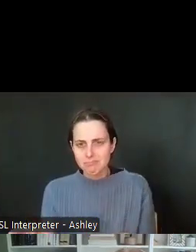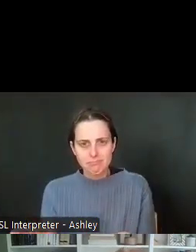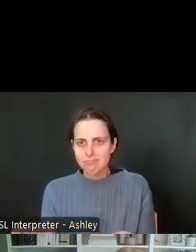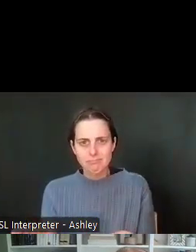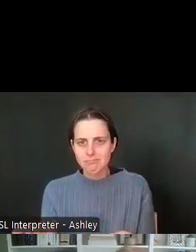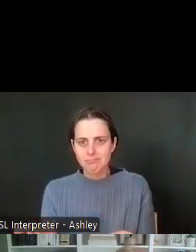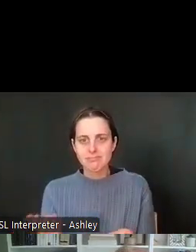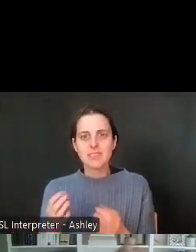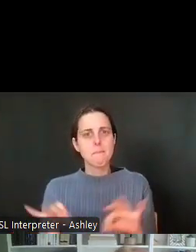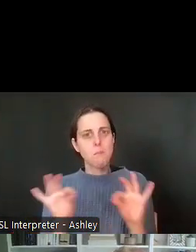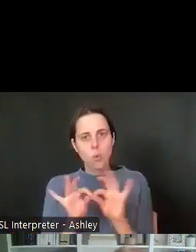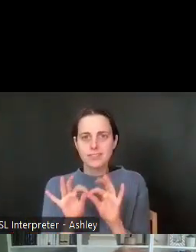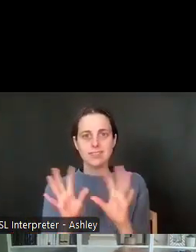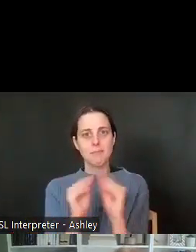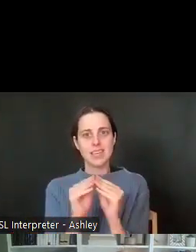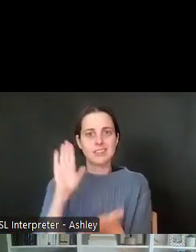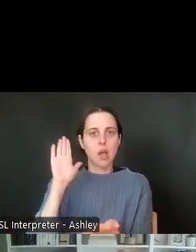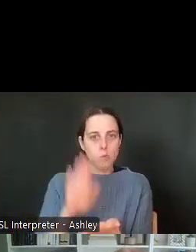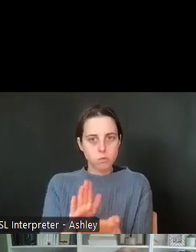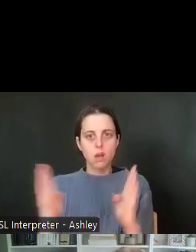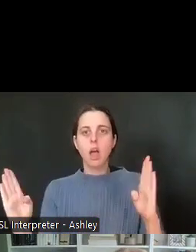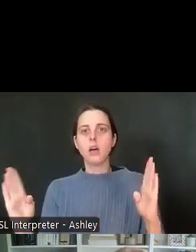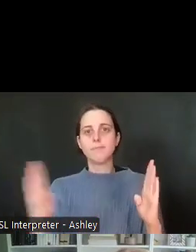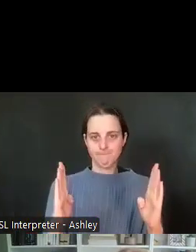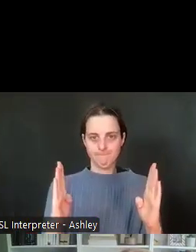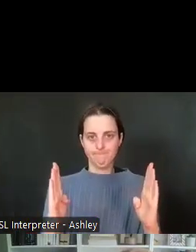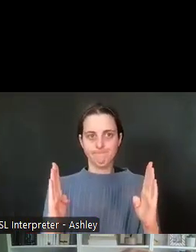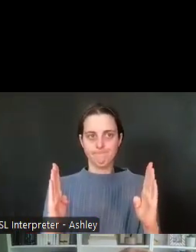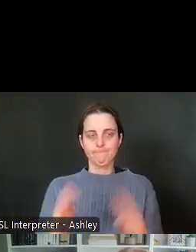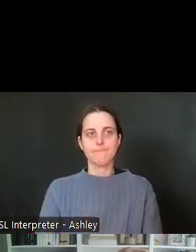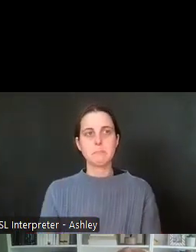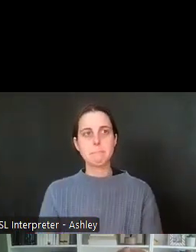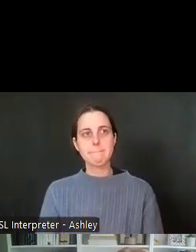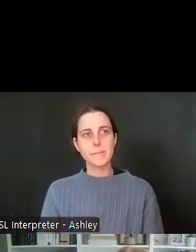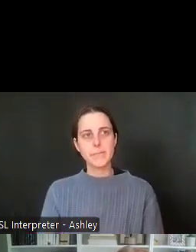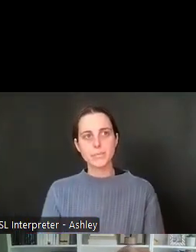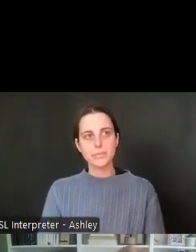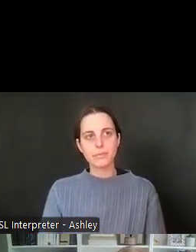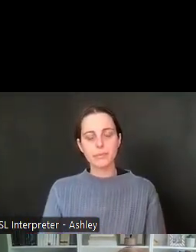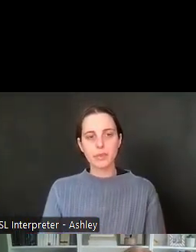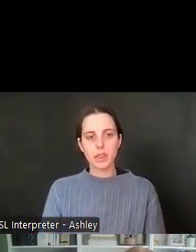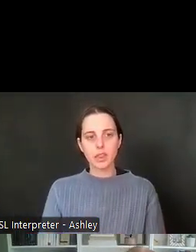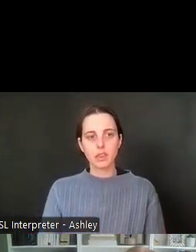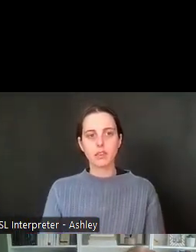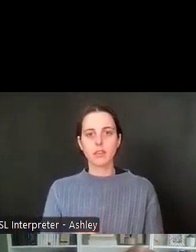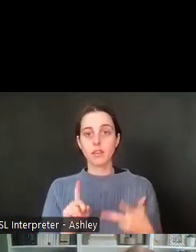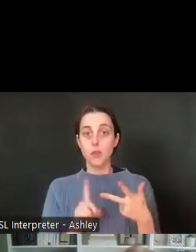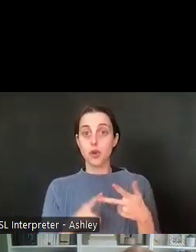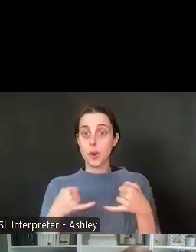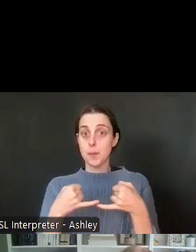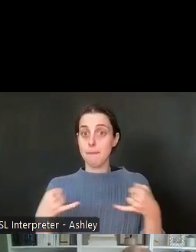start to scale that back into something that's really attainable? The third boundary is